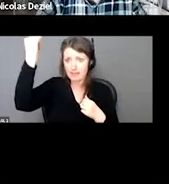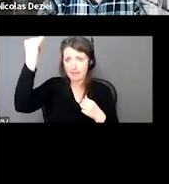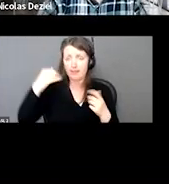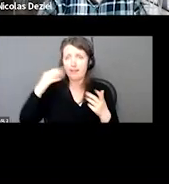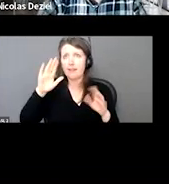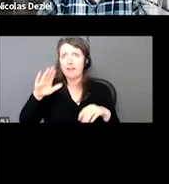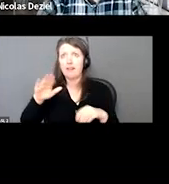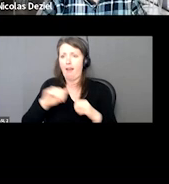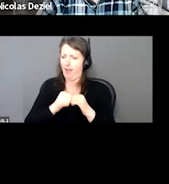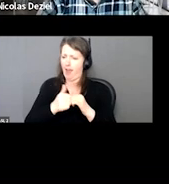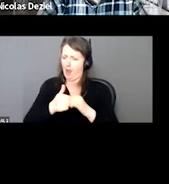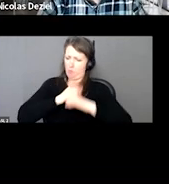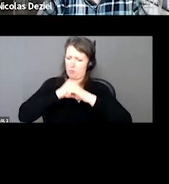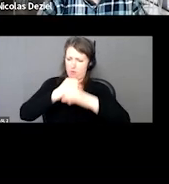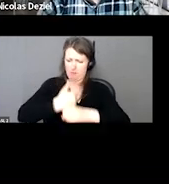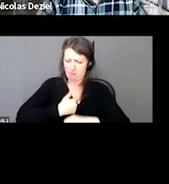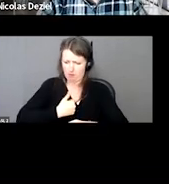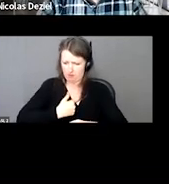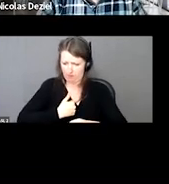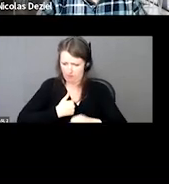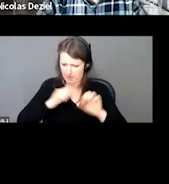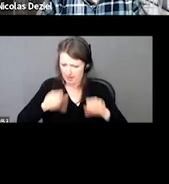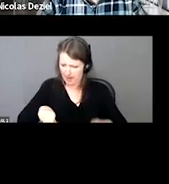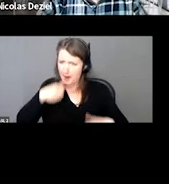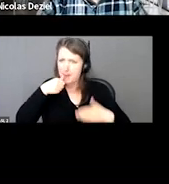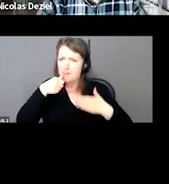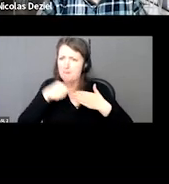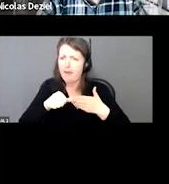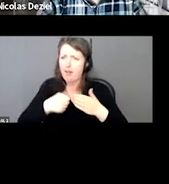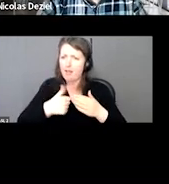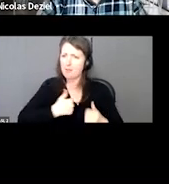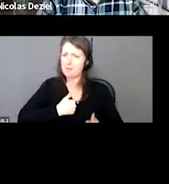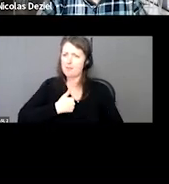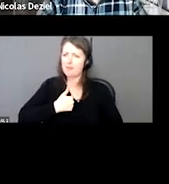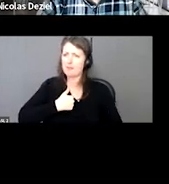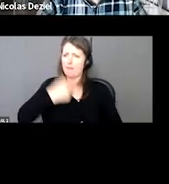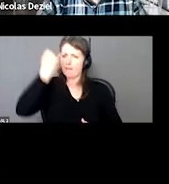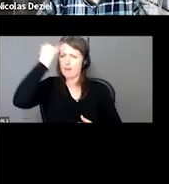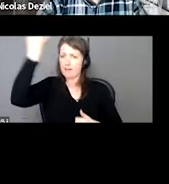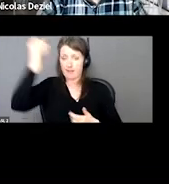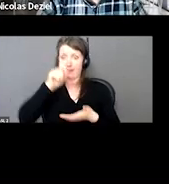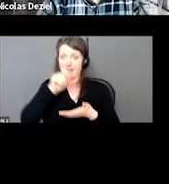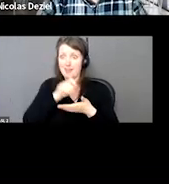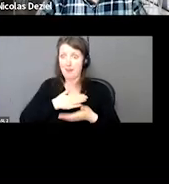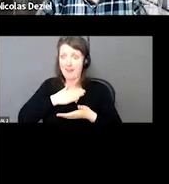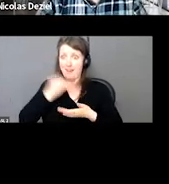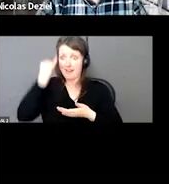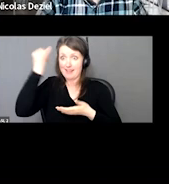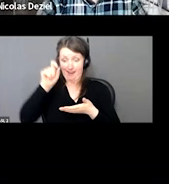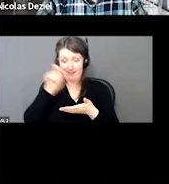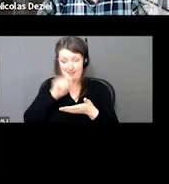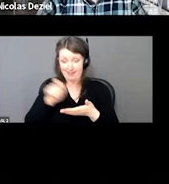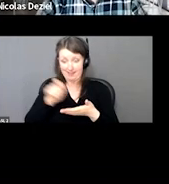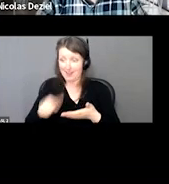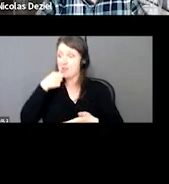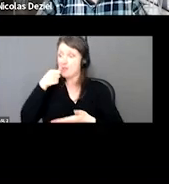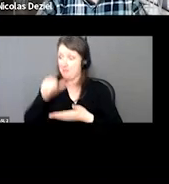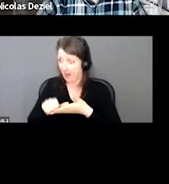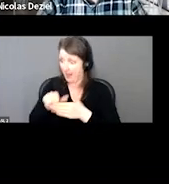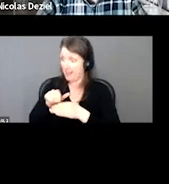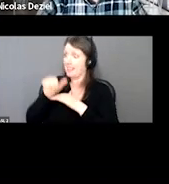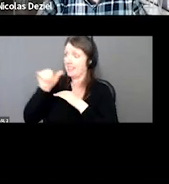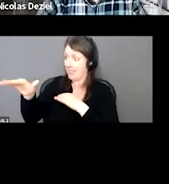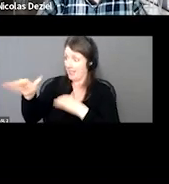properly registered? A way to create a certificate that can show the earliest date for this idea? This is a great question. This is a